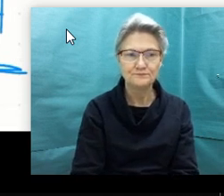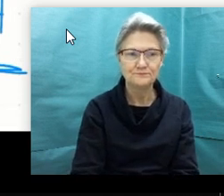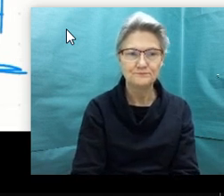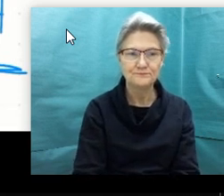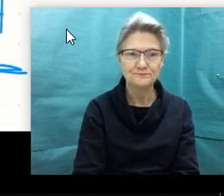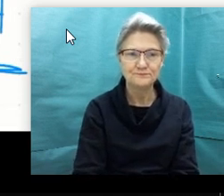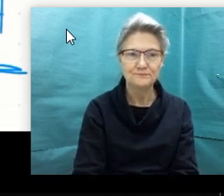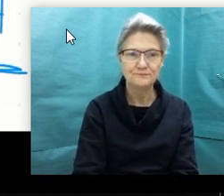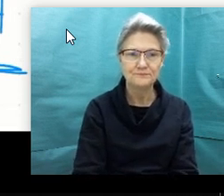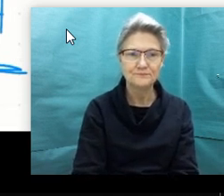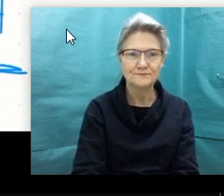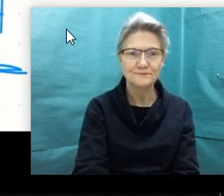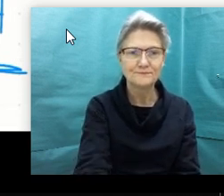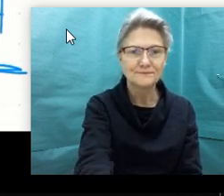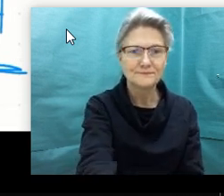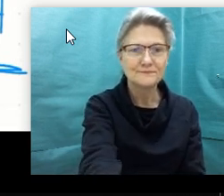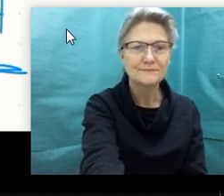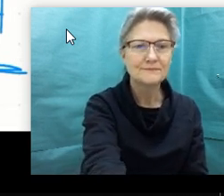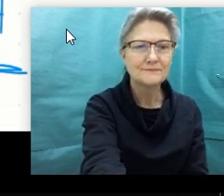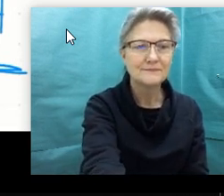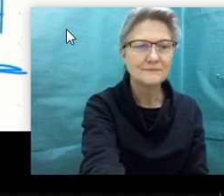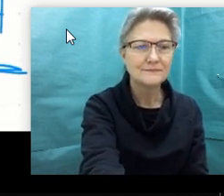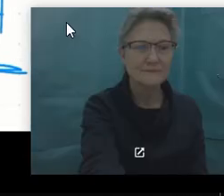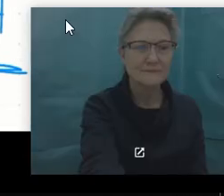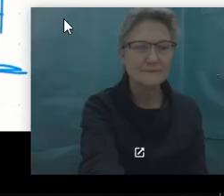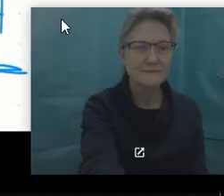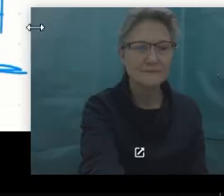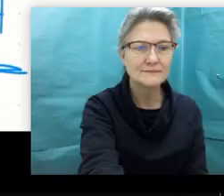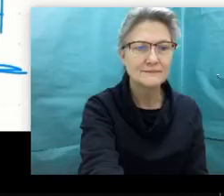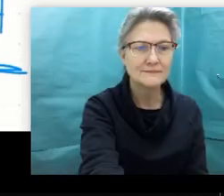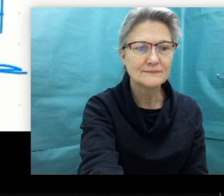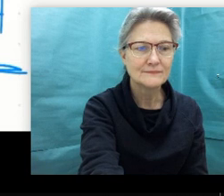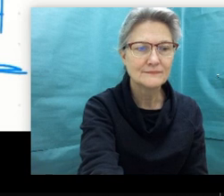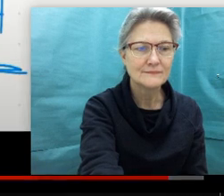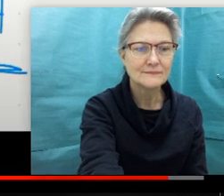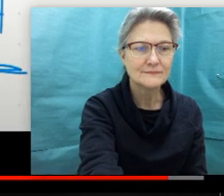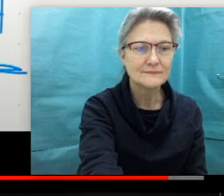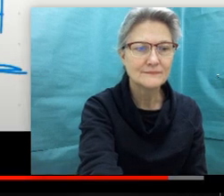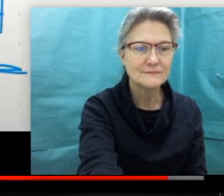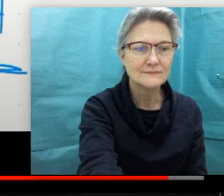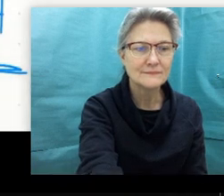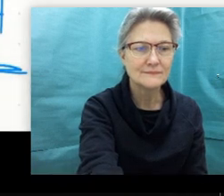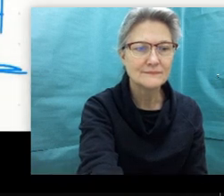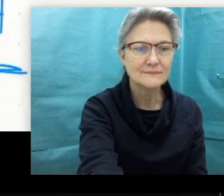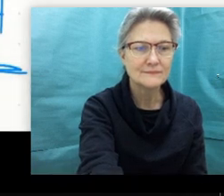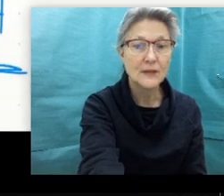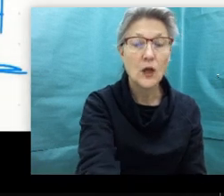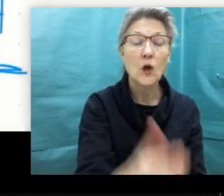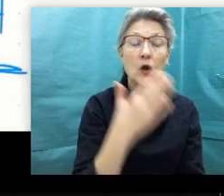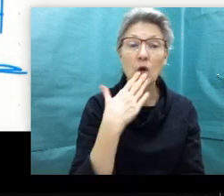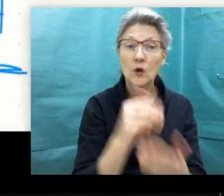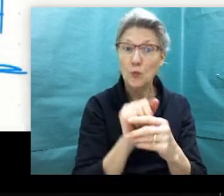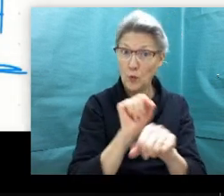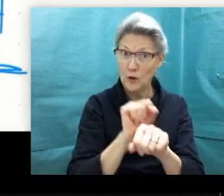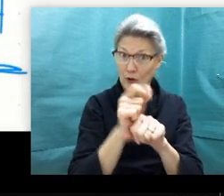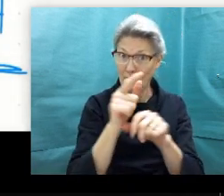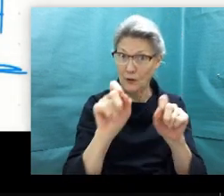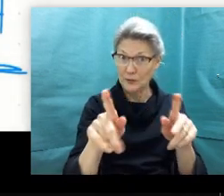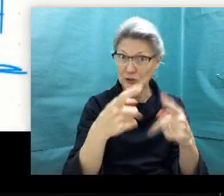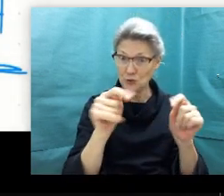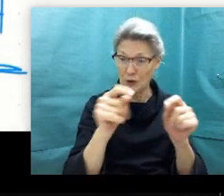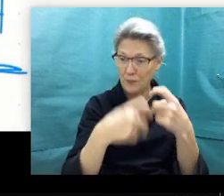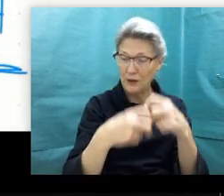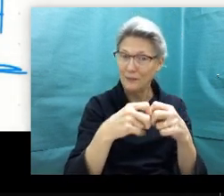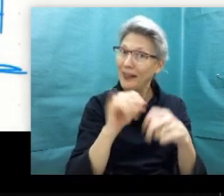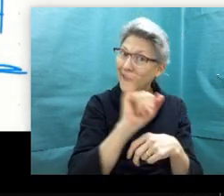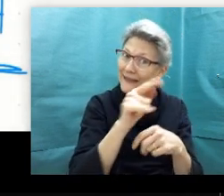I think I spelled Sherman wrong. Forgot an R. Sorry, Sherman. All right, great work. So you're going to have an opportunity to try a problem like this where you're